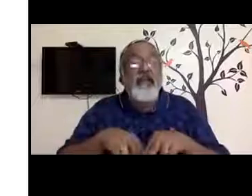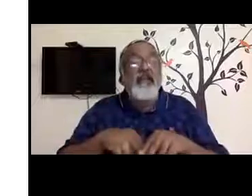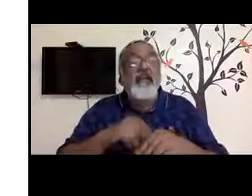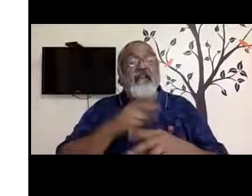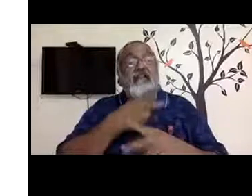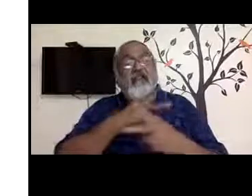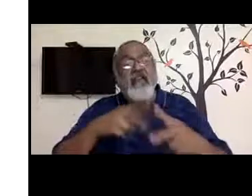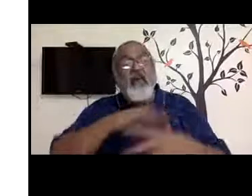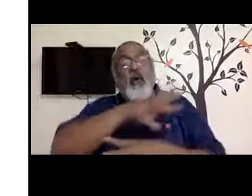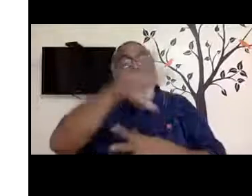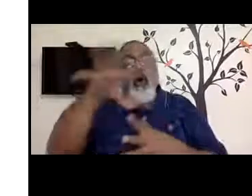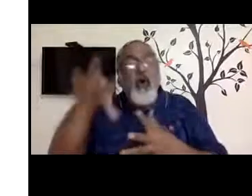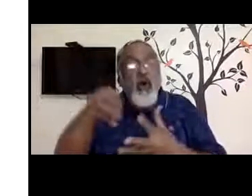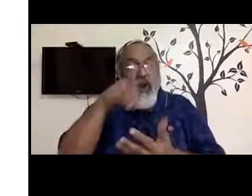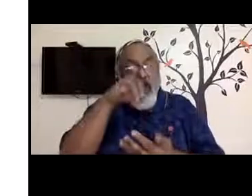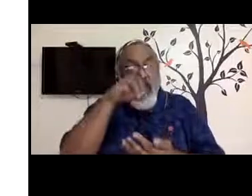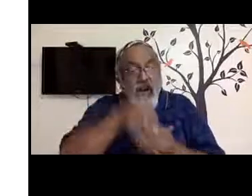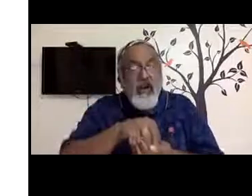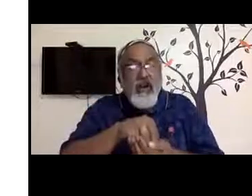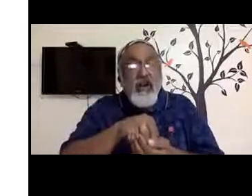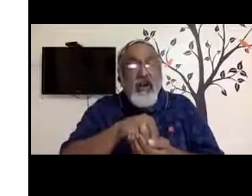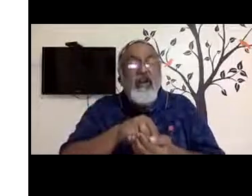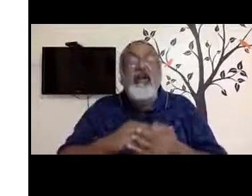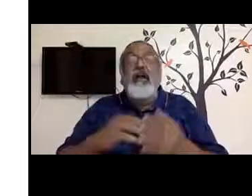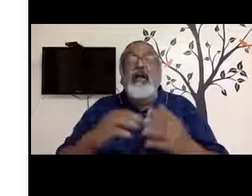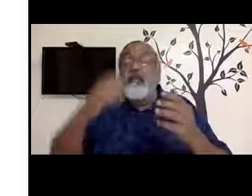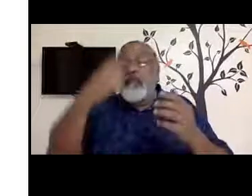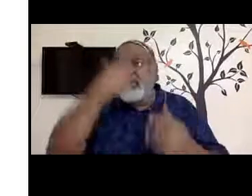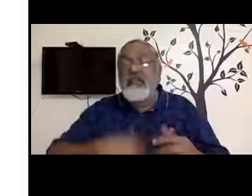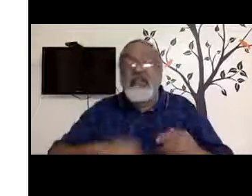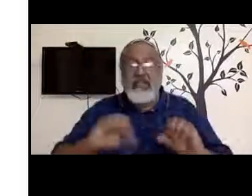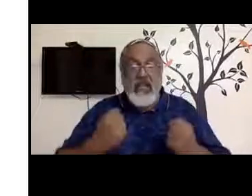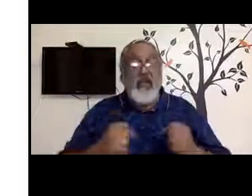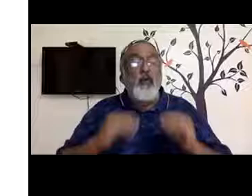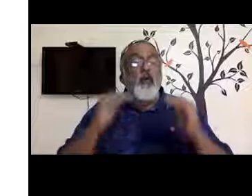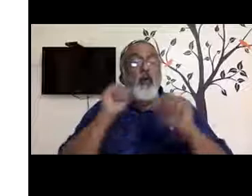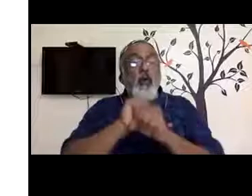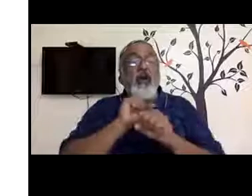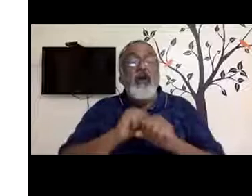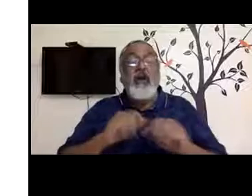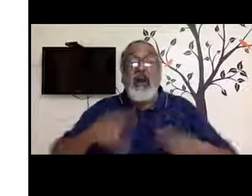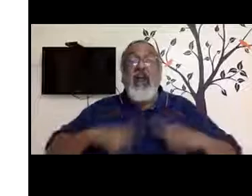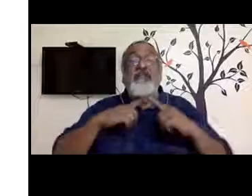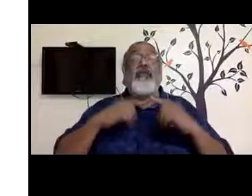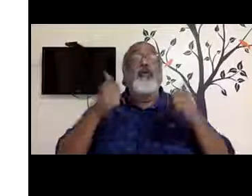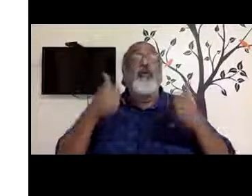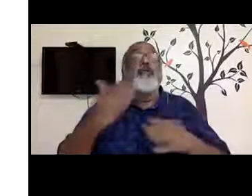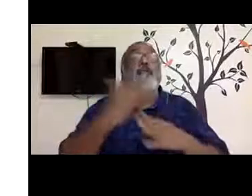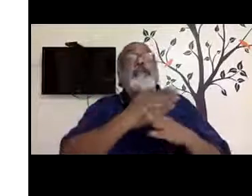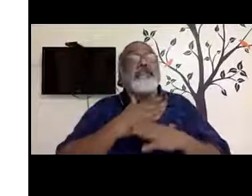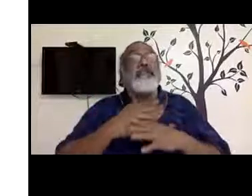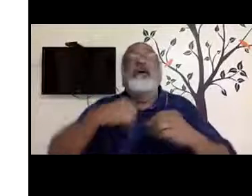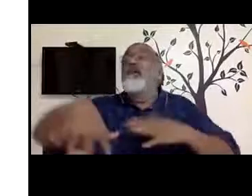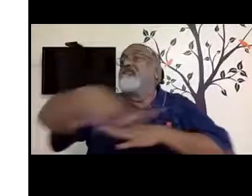model where a person is enabled to function optimally and participate on an equal basis